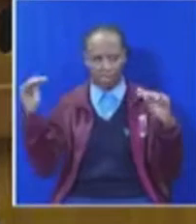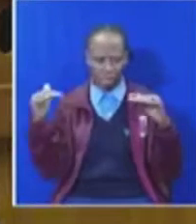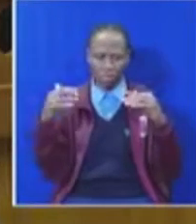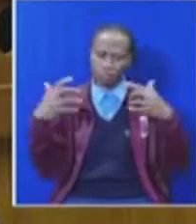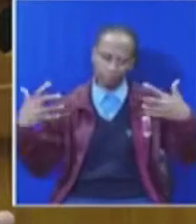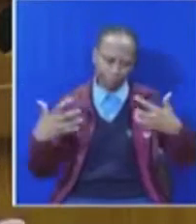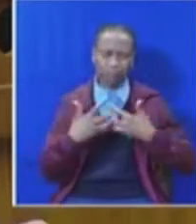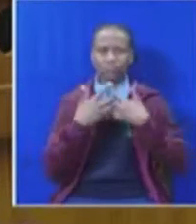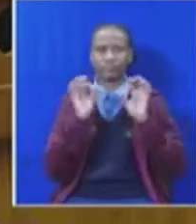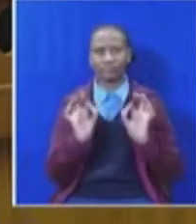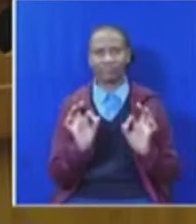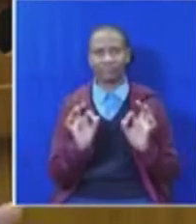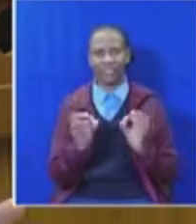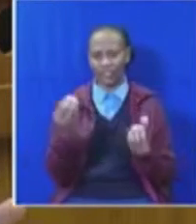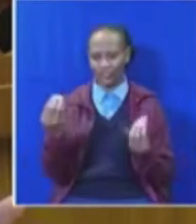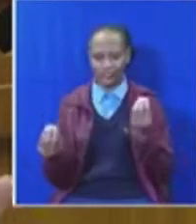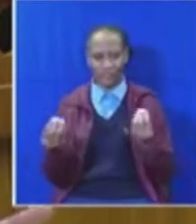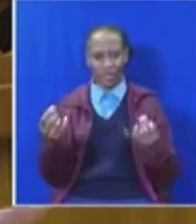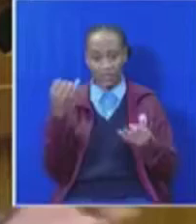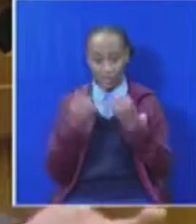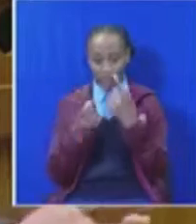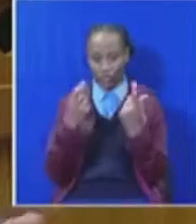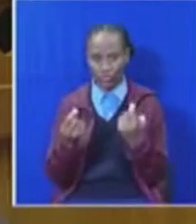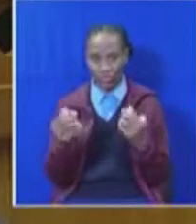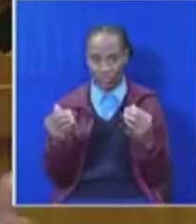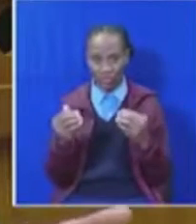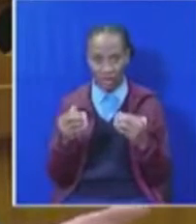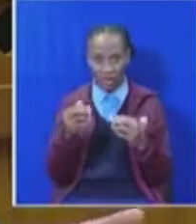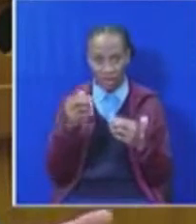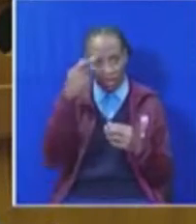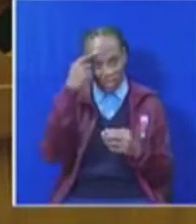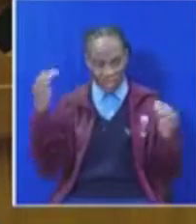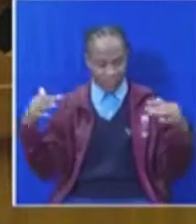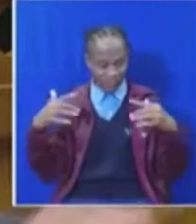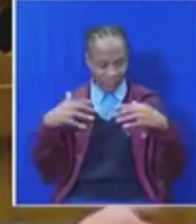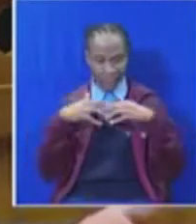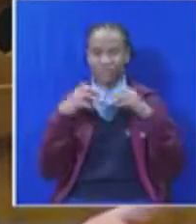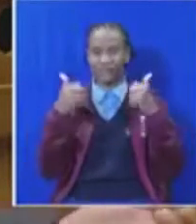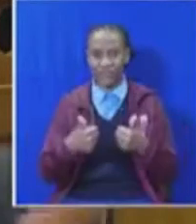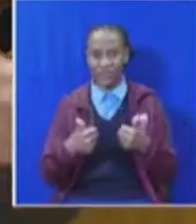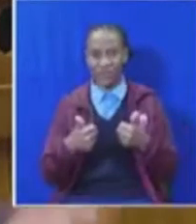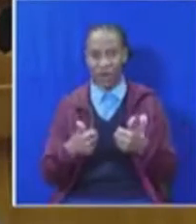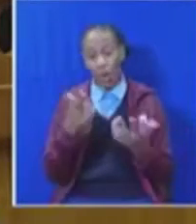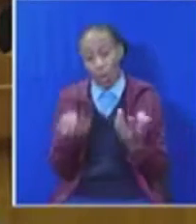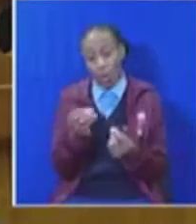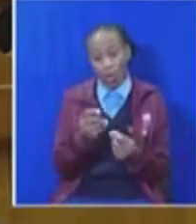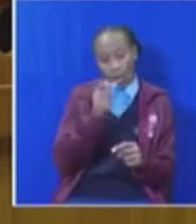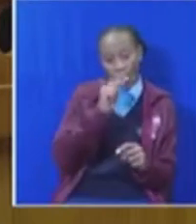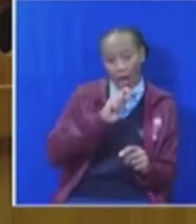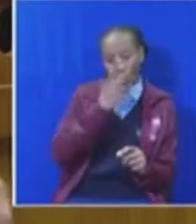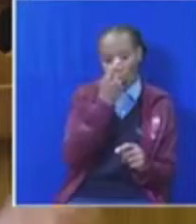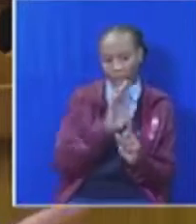Can sexual conduct between minors be equal? You might have additional issues relating to peer pressure, bullying